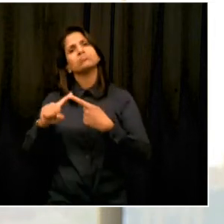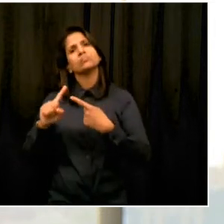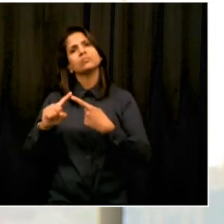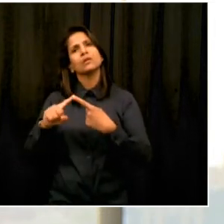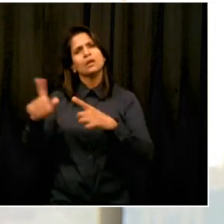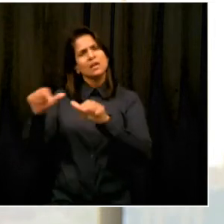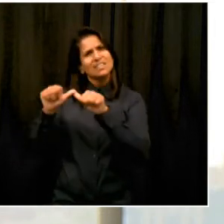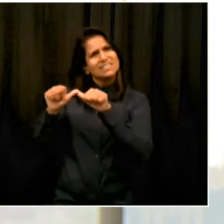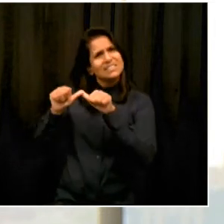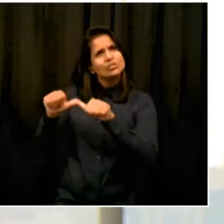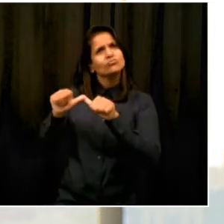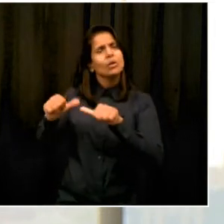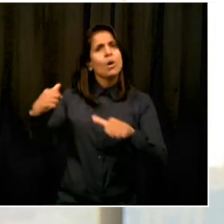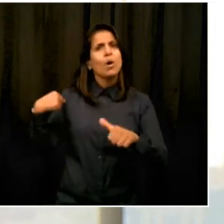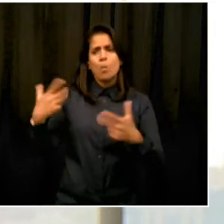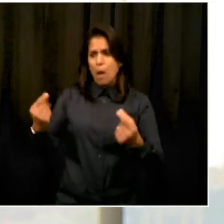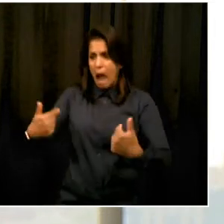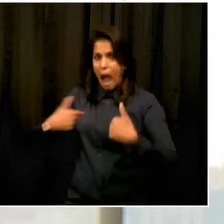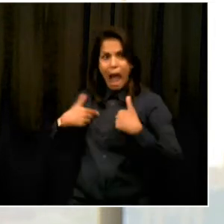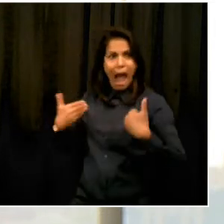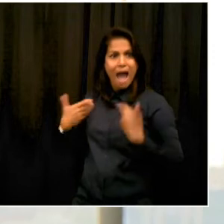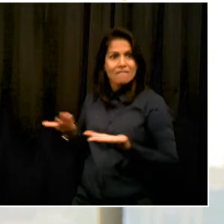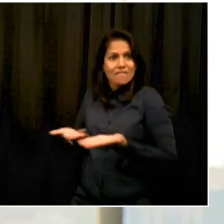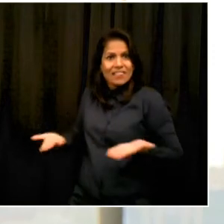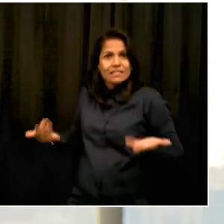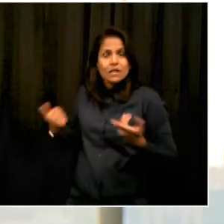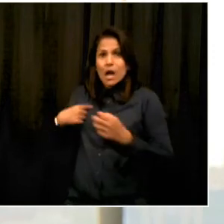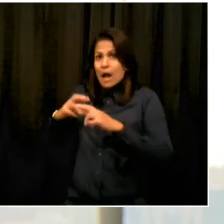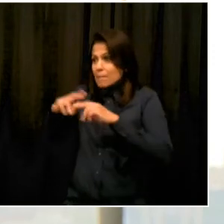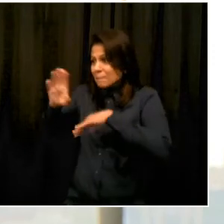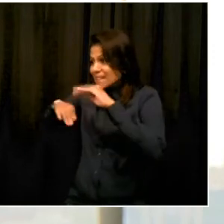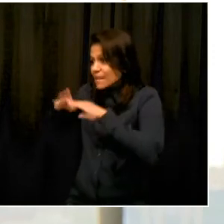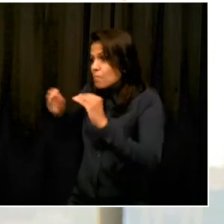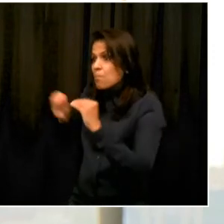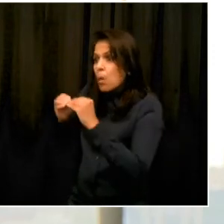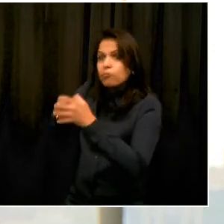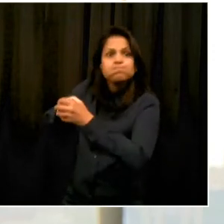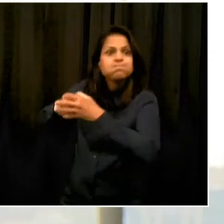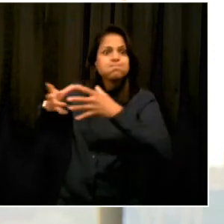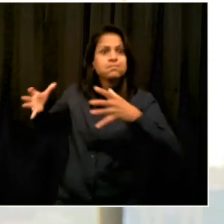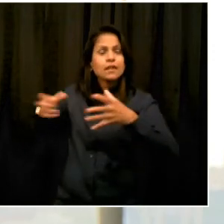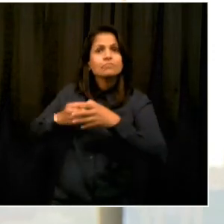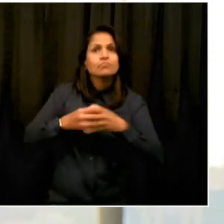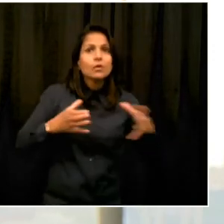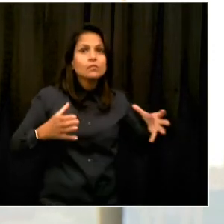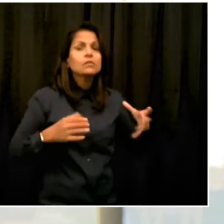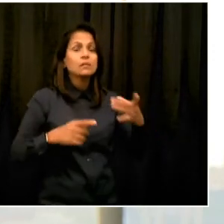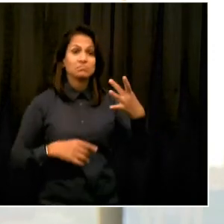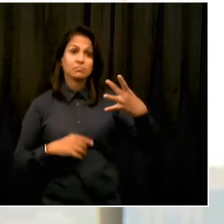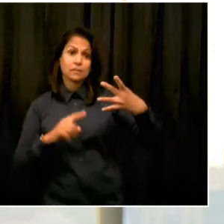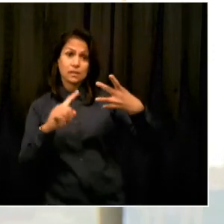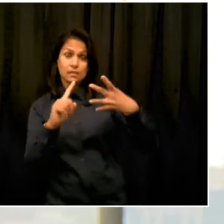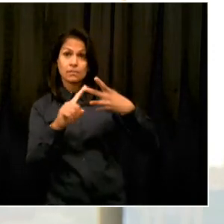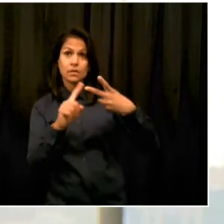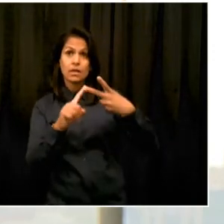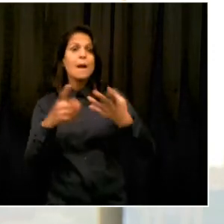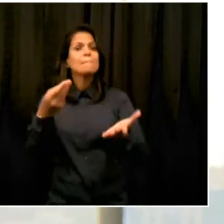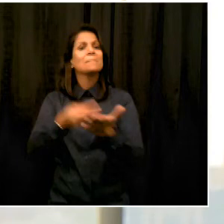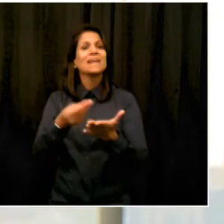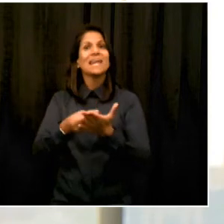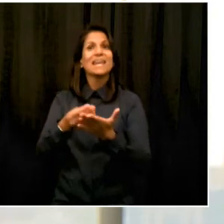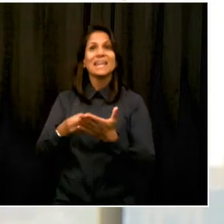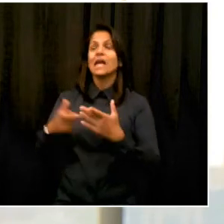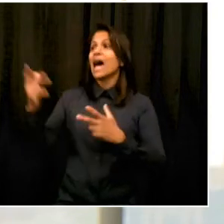fight against COVID-19. 2, we must invest in innovation to make us